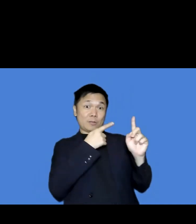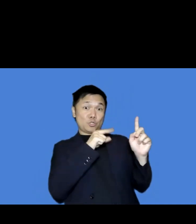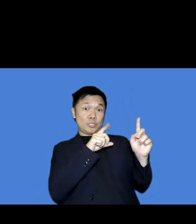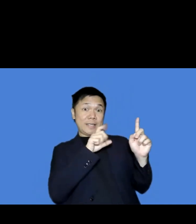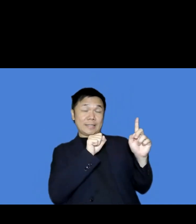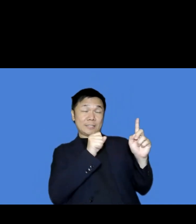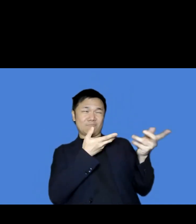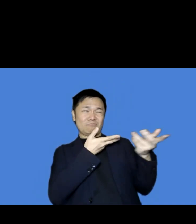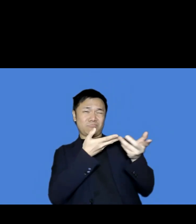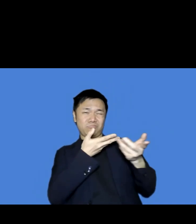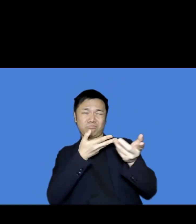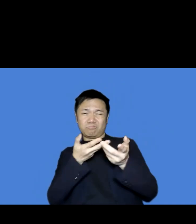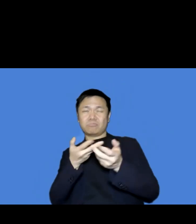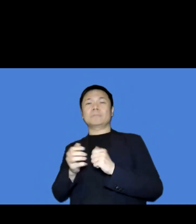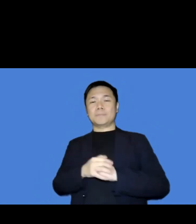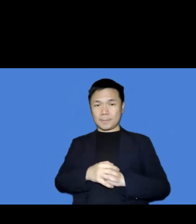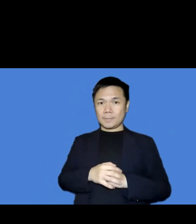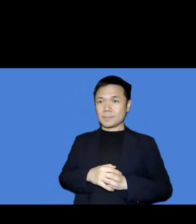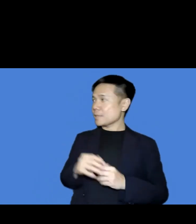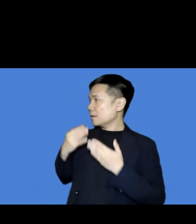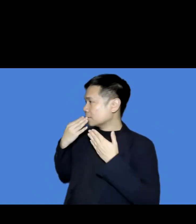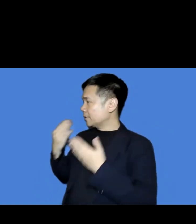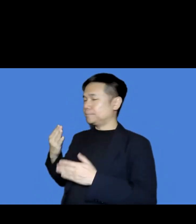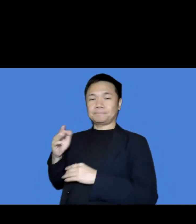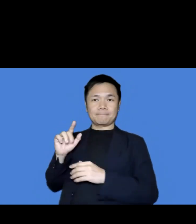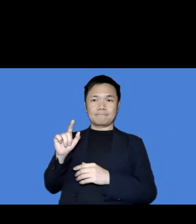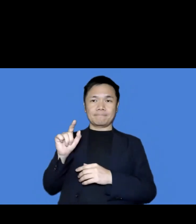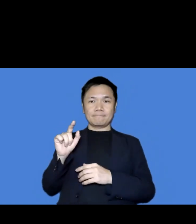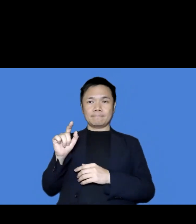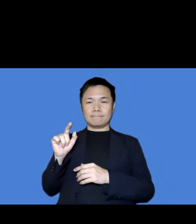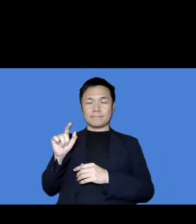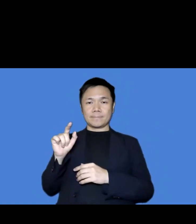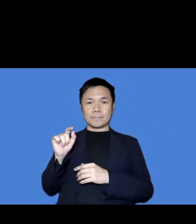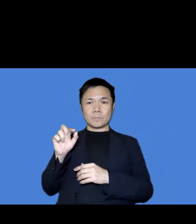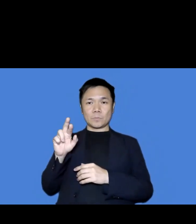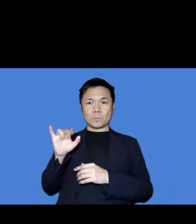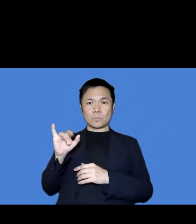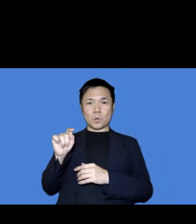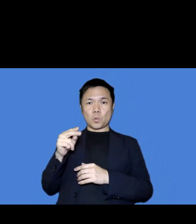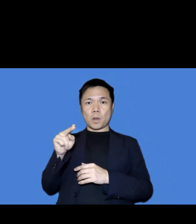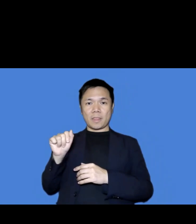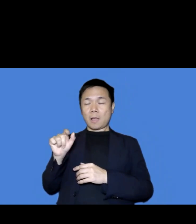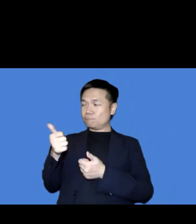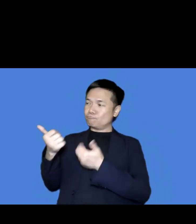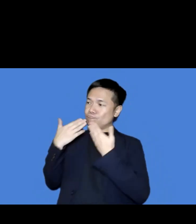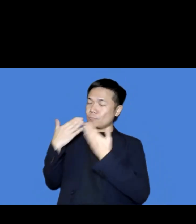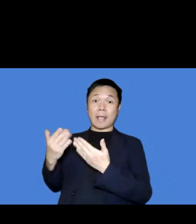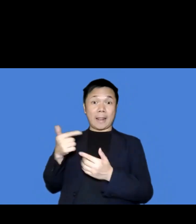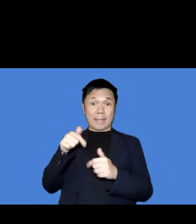Thank you, Tuika. And also we would like to engage because recently in